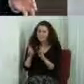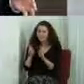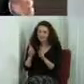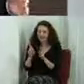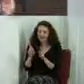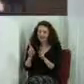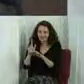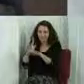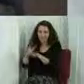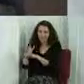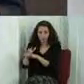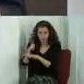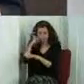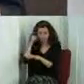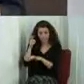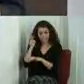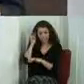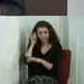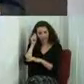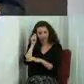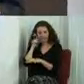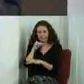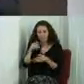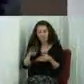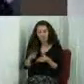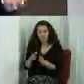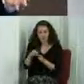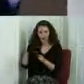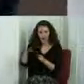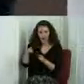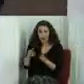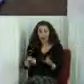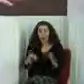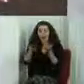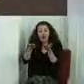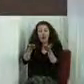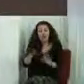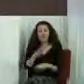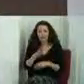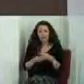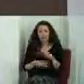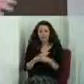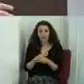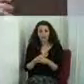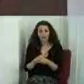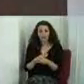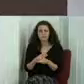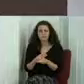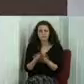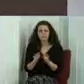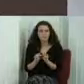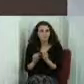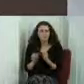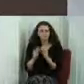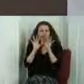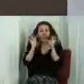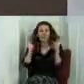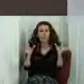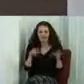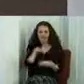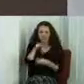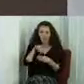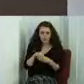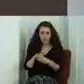theology doesn't allow them to, and offer to the world this vibrant, inclusive,